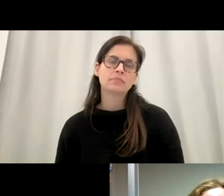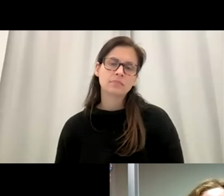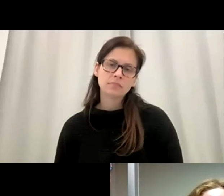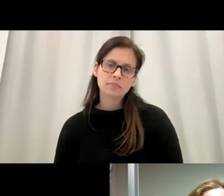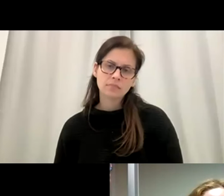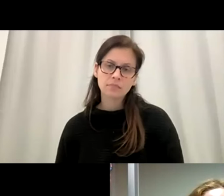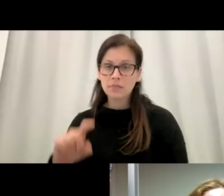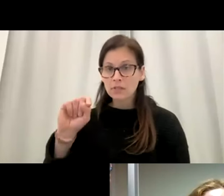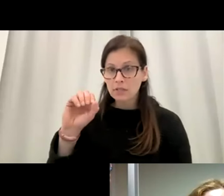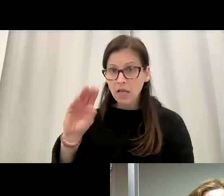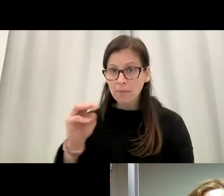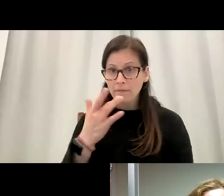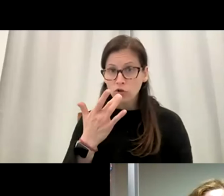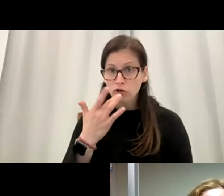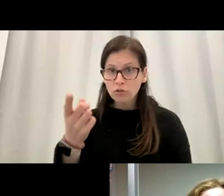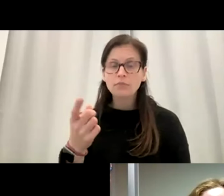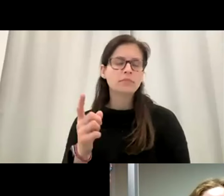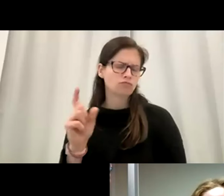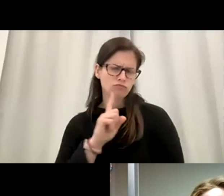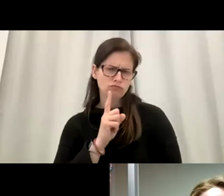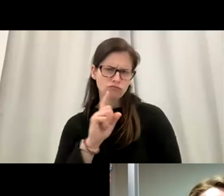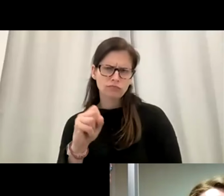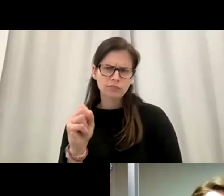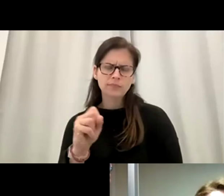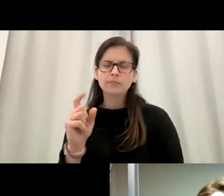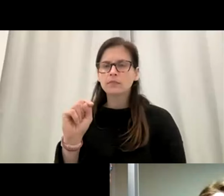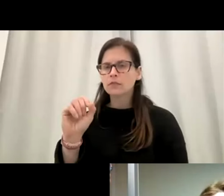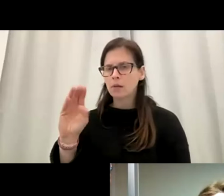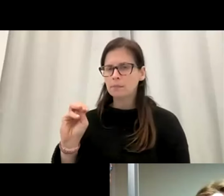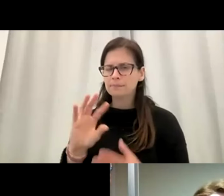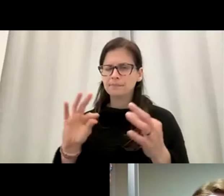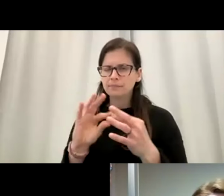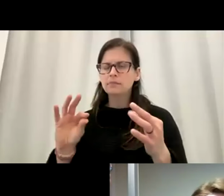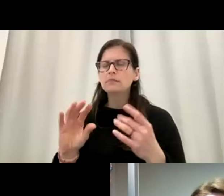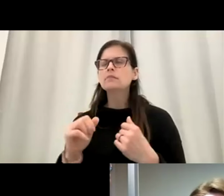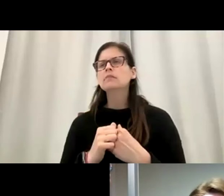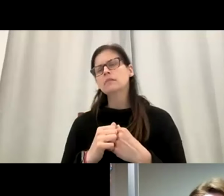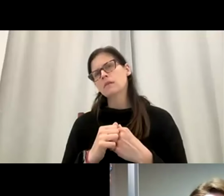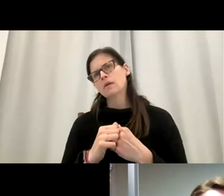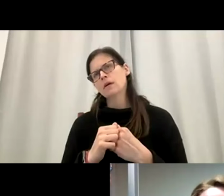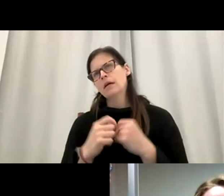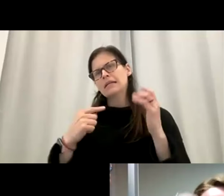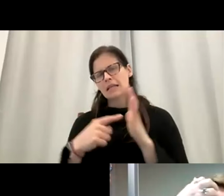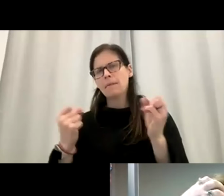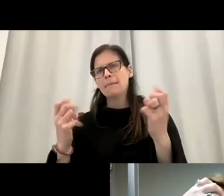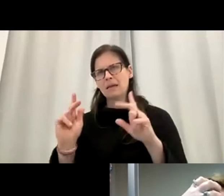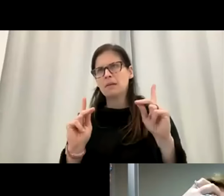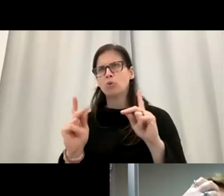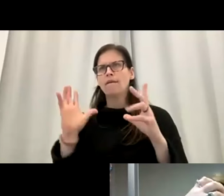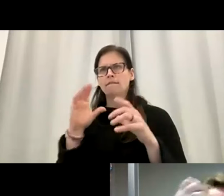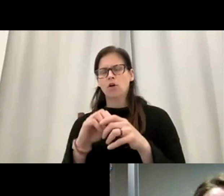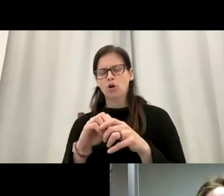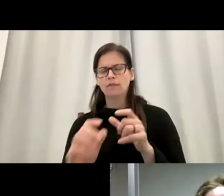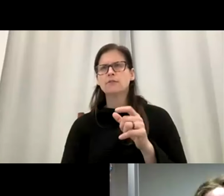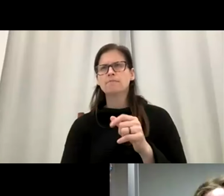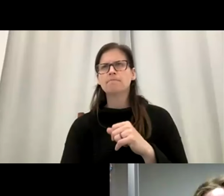Tom, do you want to start? Sure. So I could speak to an example where I think many people were involved, and that was our